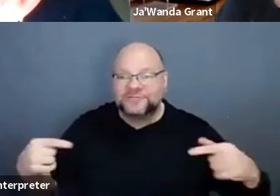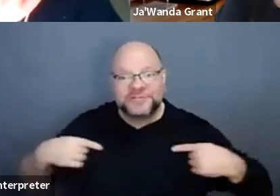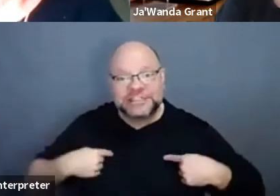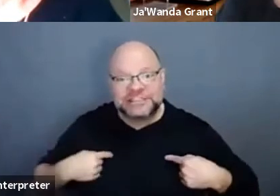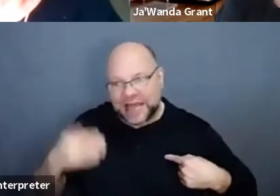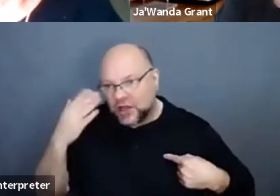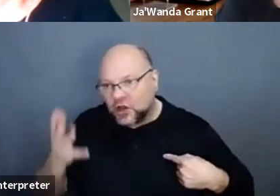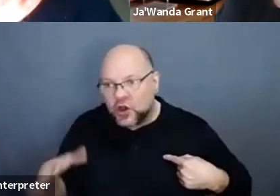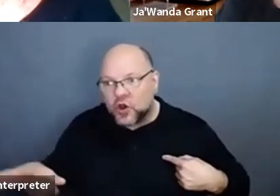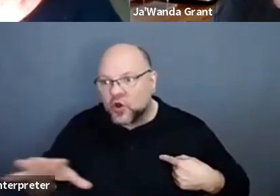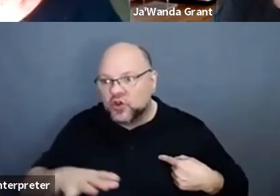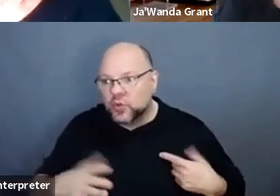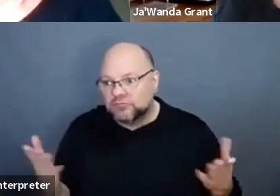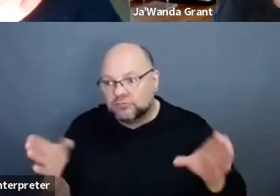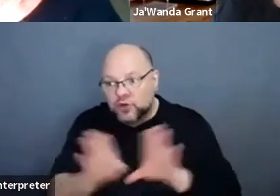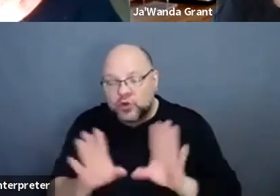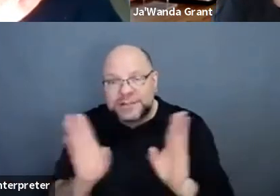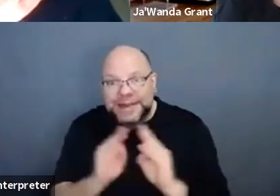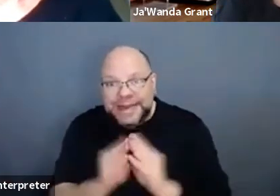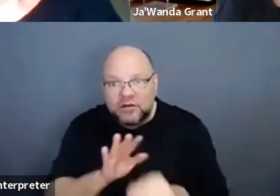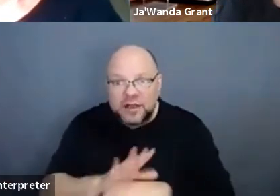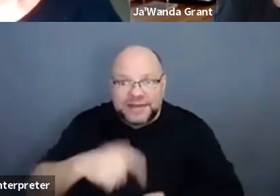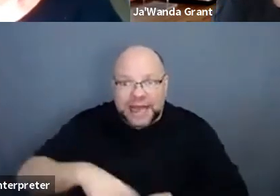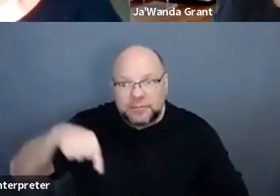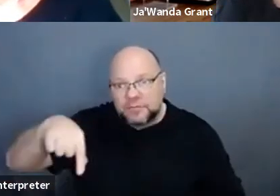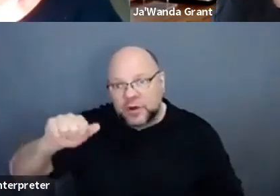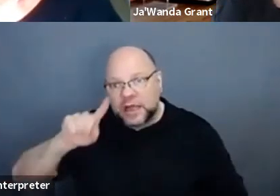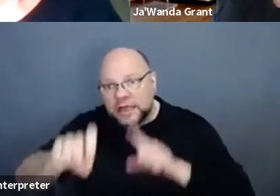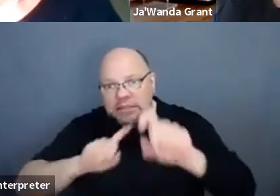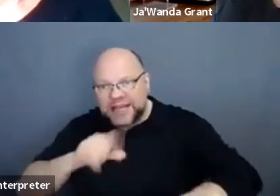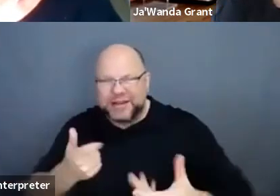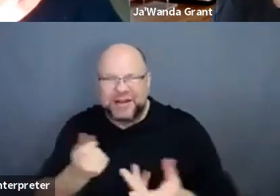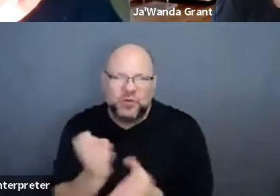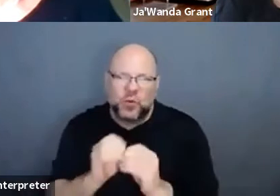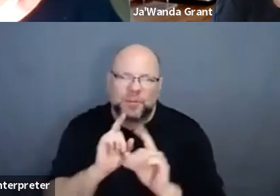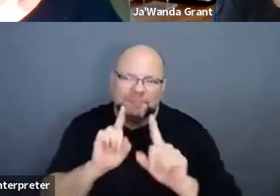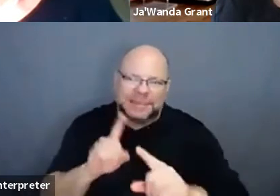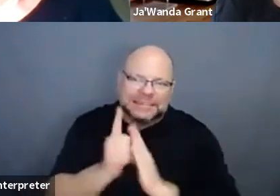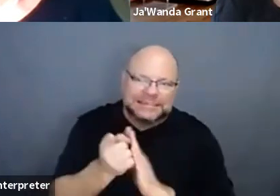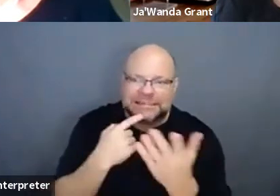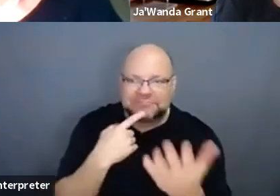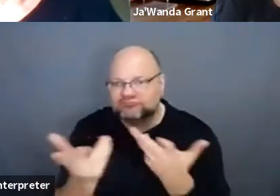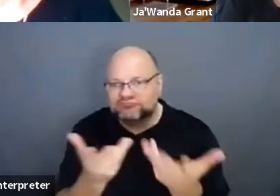know if we just want to close the meeting or if we have time for Q&A, but I'm here for a few more minutes, and that's it.